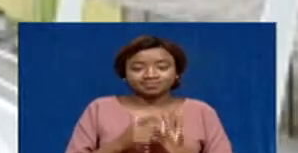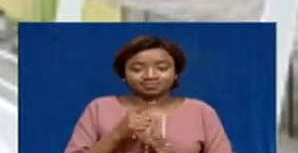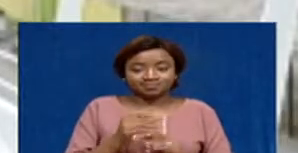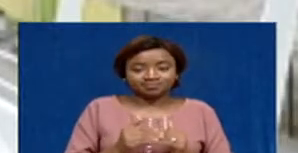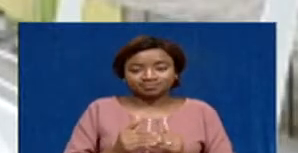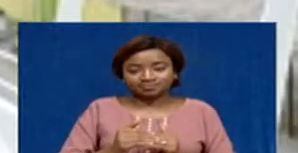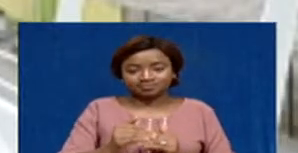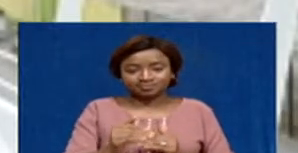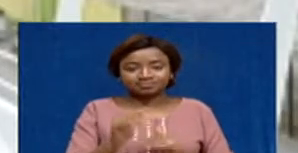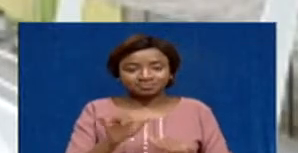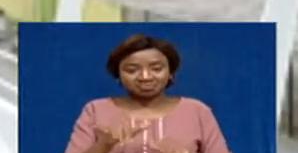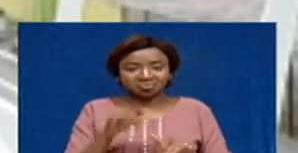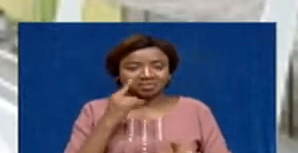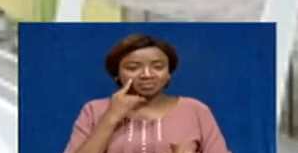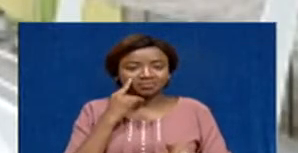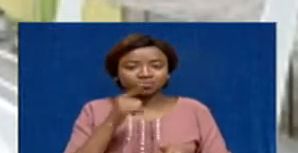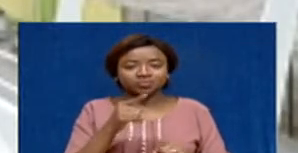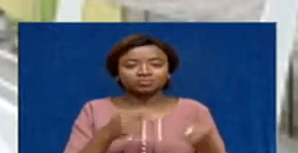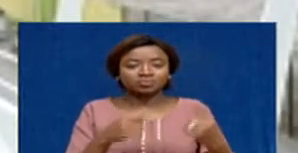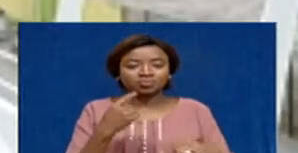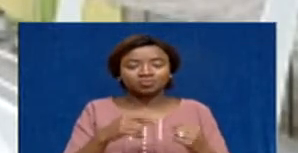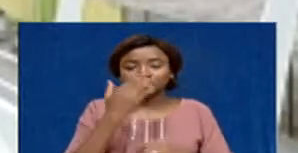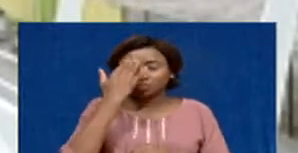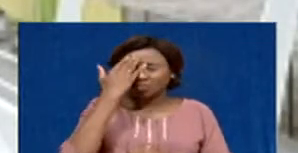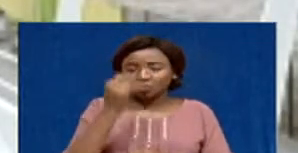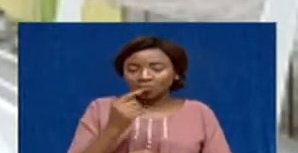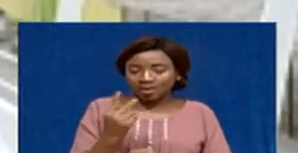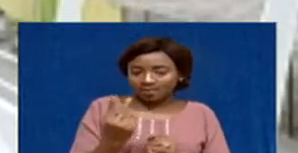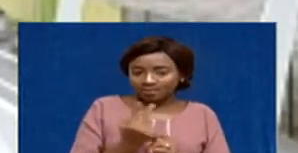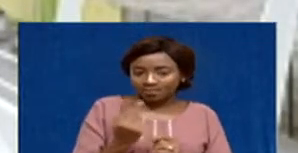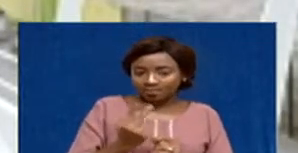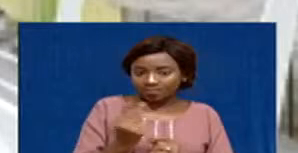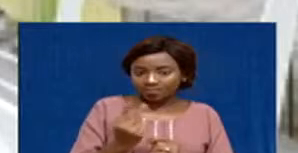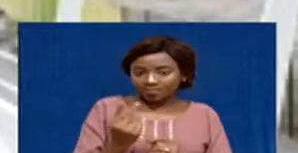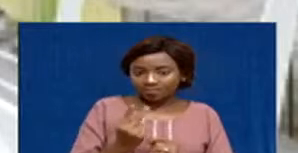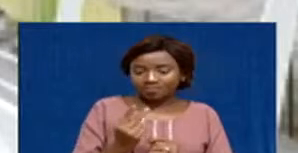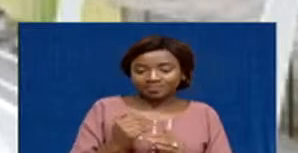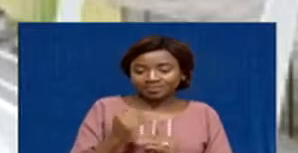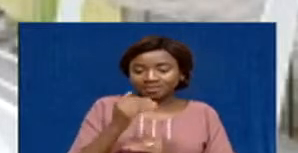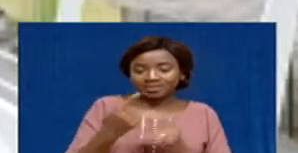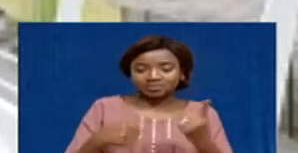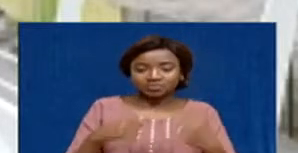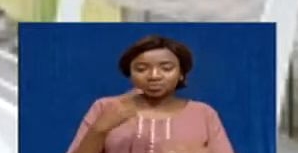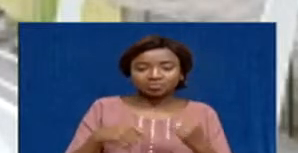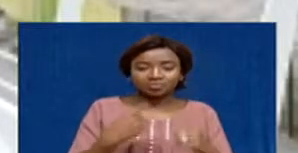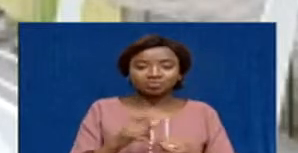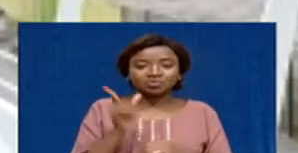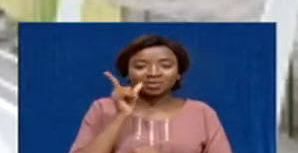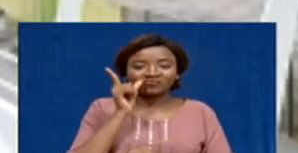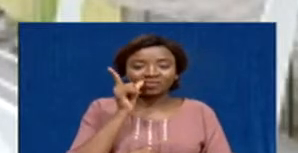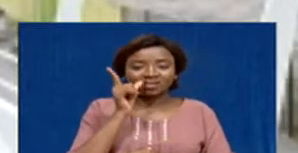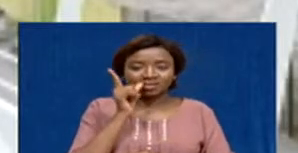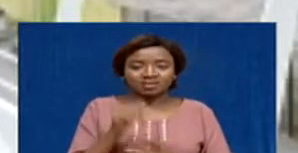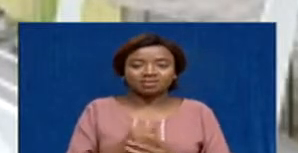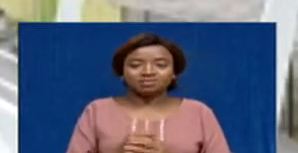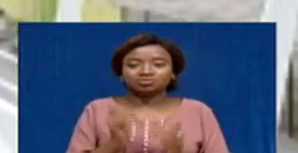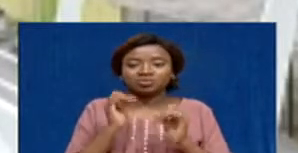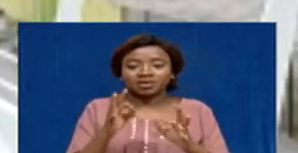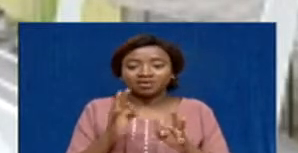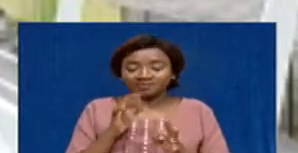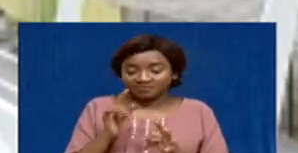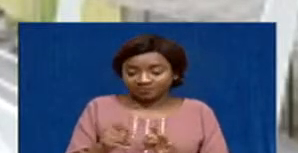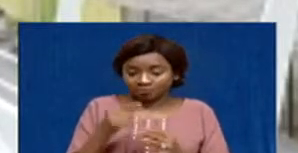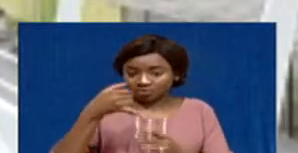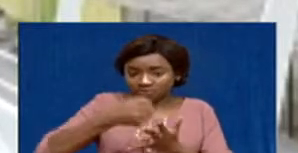interesting game to watch, because for Spurs and Arsenal, the next game is the North London Derby, and whoever goes